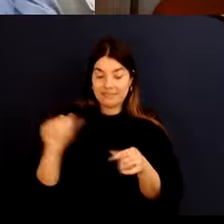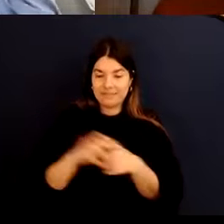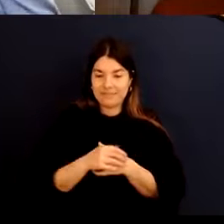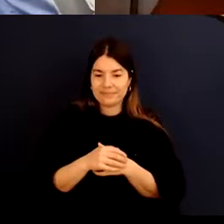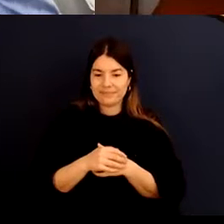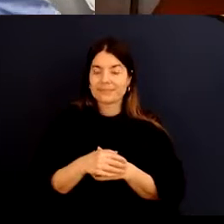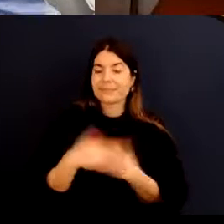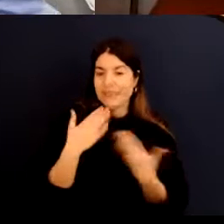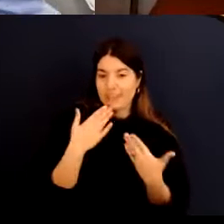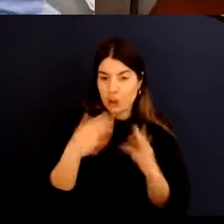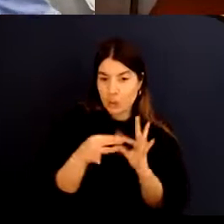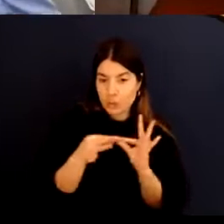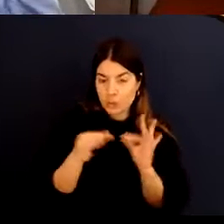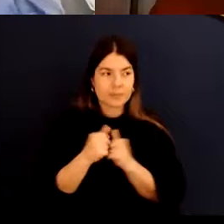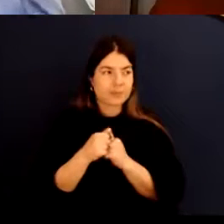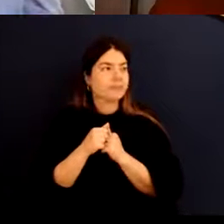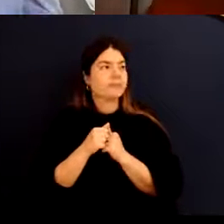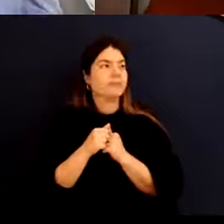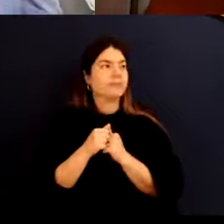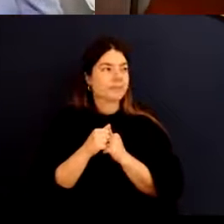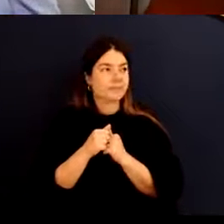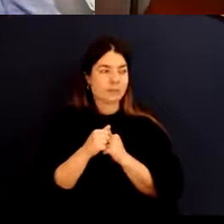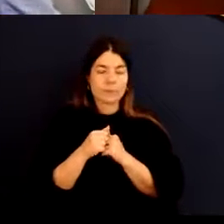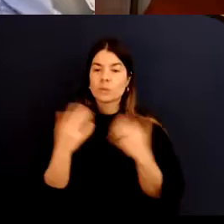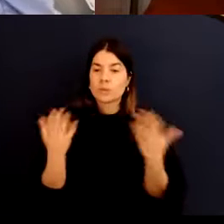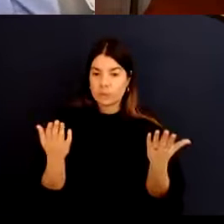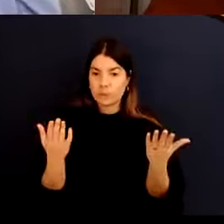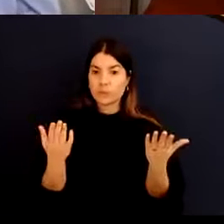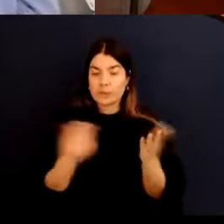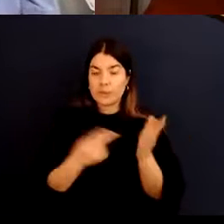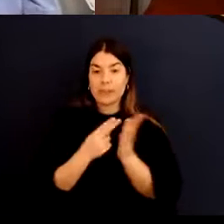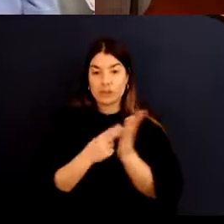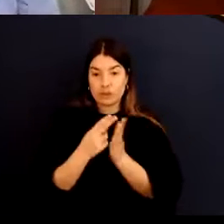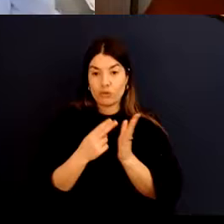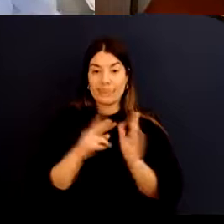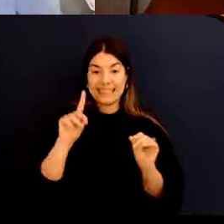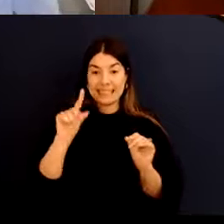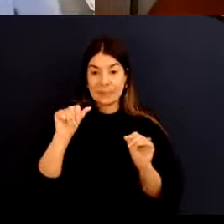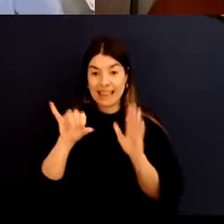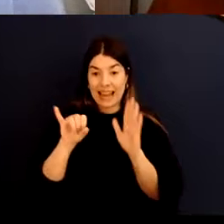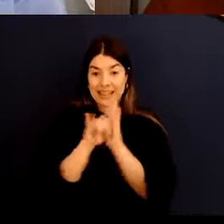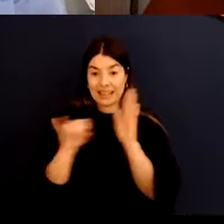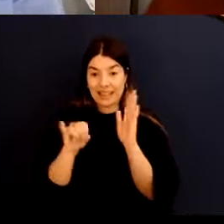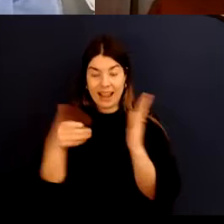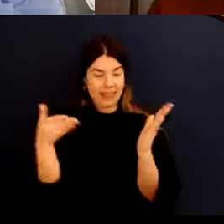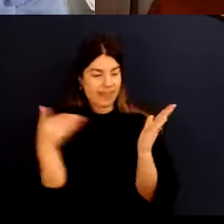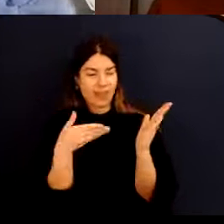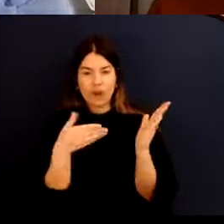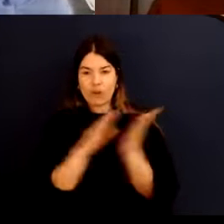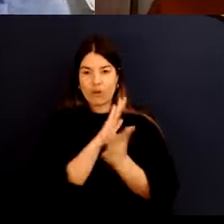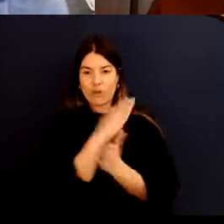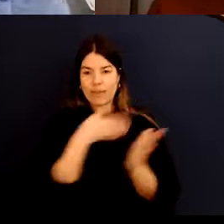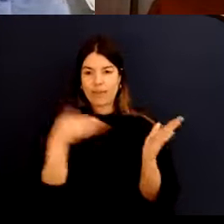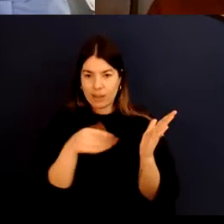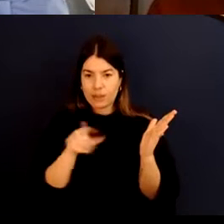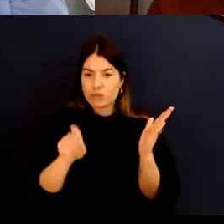Thank you. So ensuring the disability identifier is there. So I know from